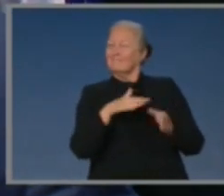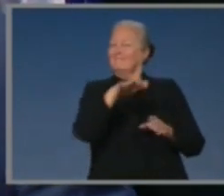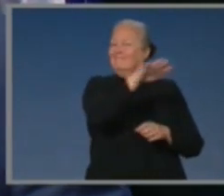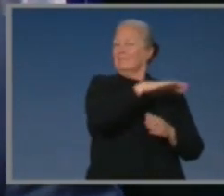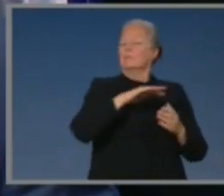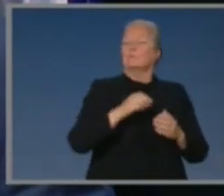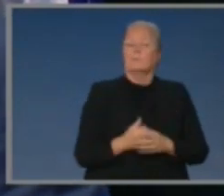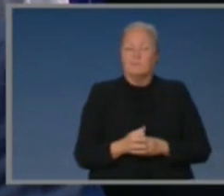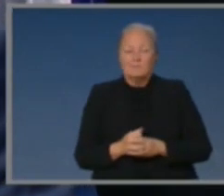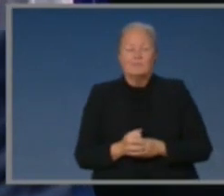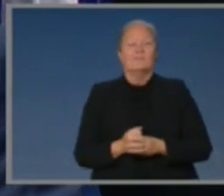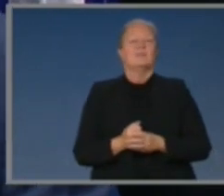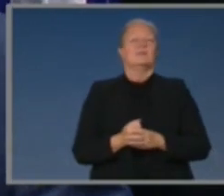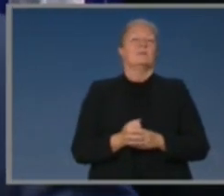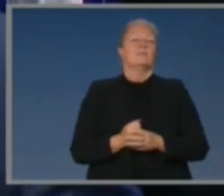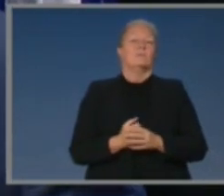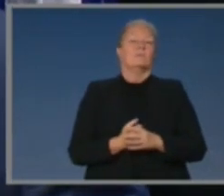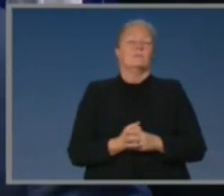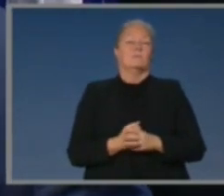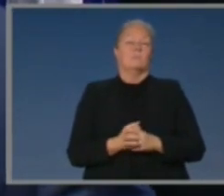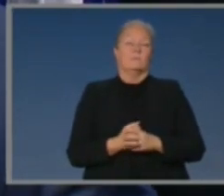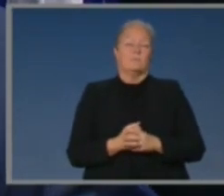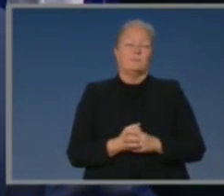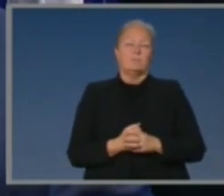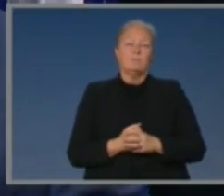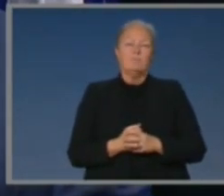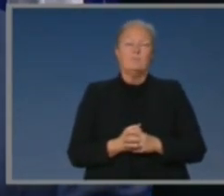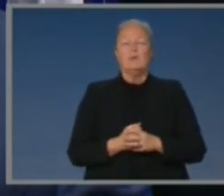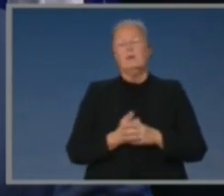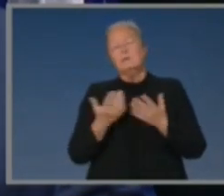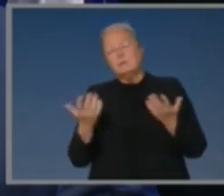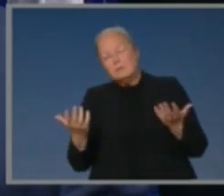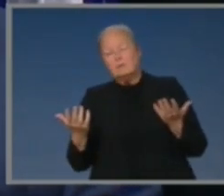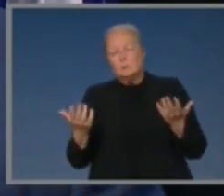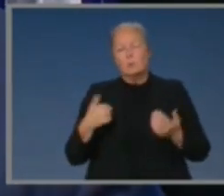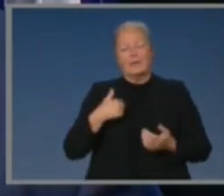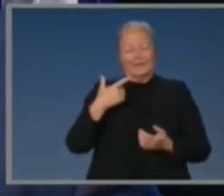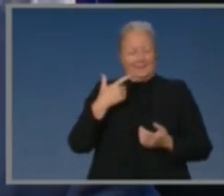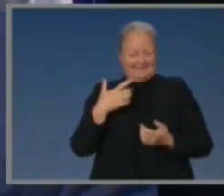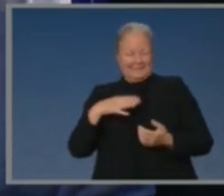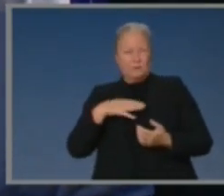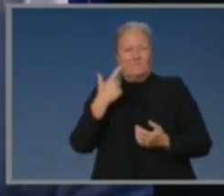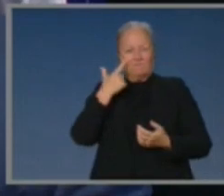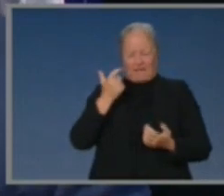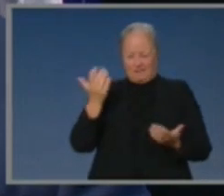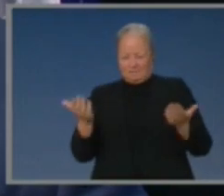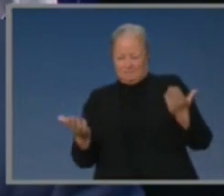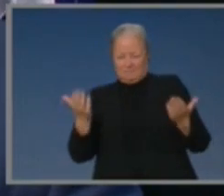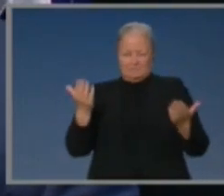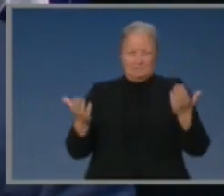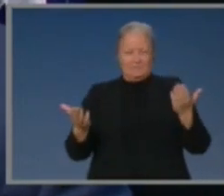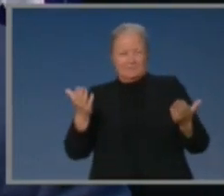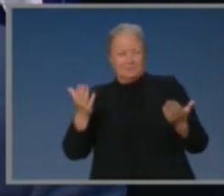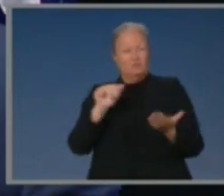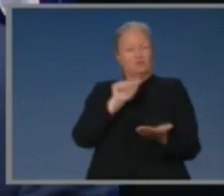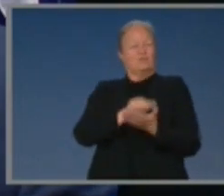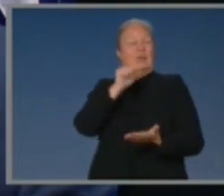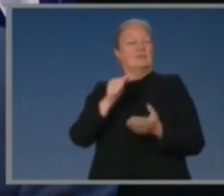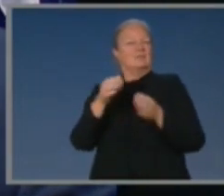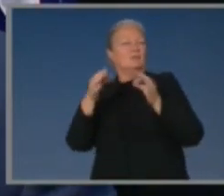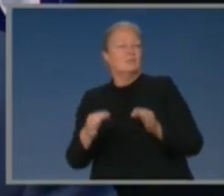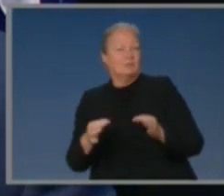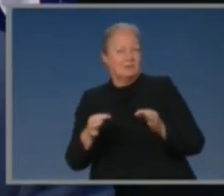them from keeping on with that program. So it will be a balance, but we're in a much stronger position today to deal with the sort of